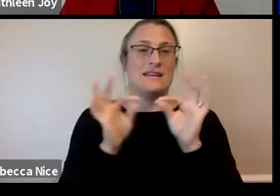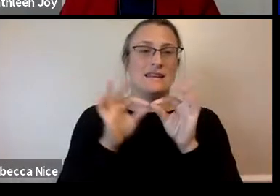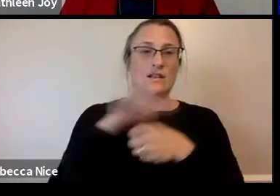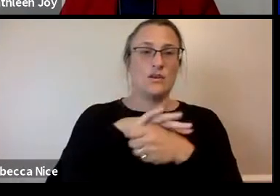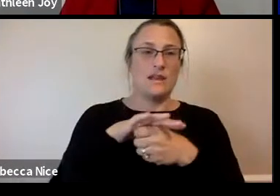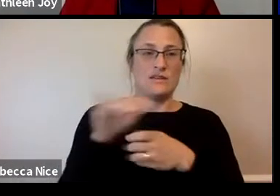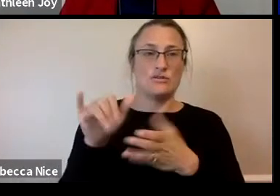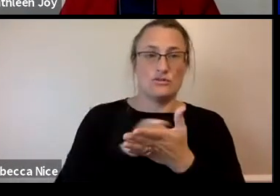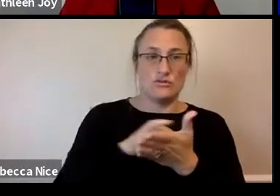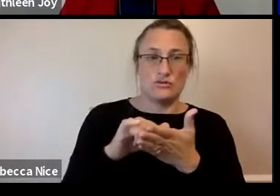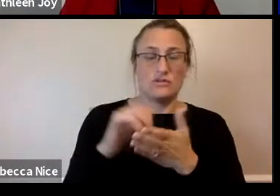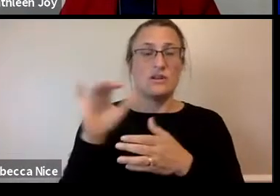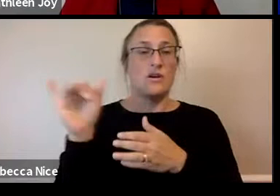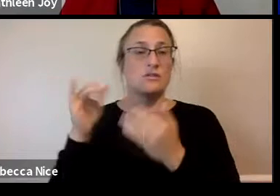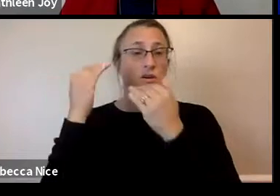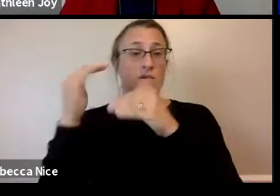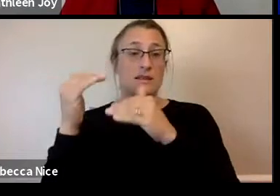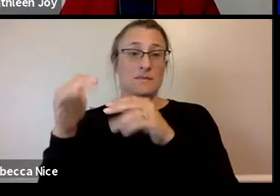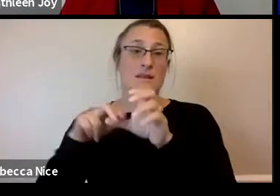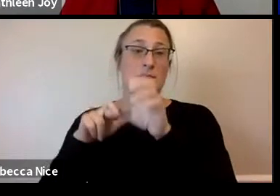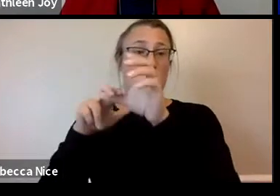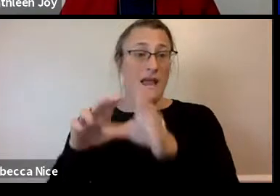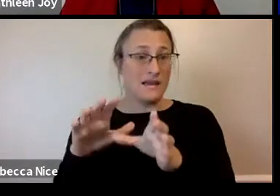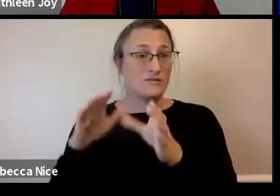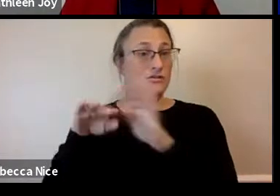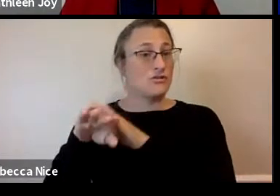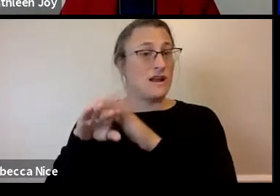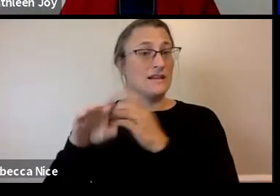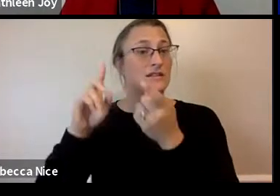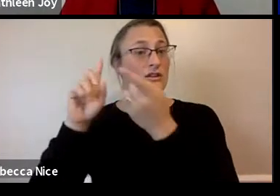employee access to and from LaGuardia